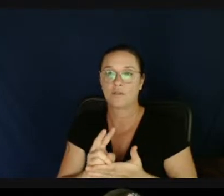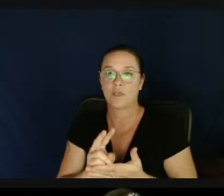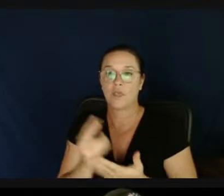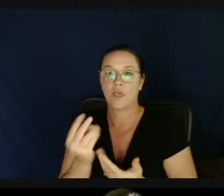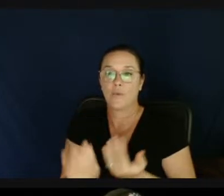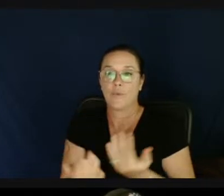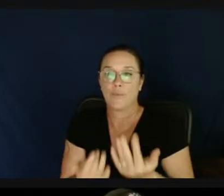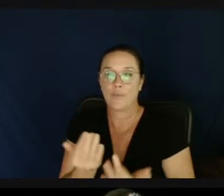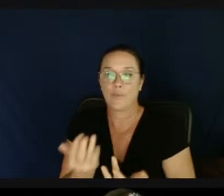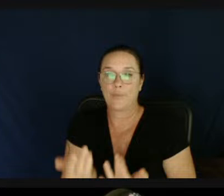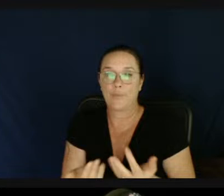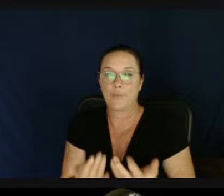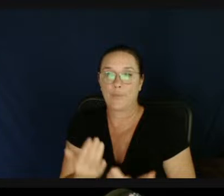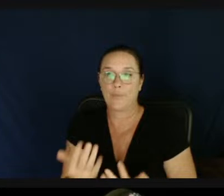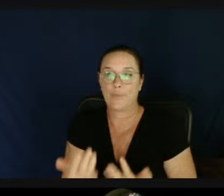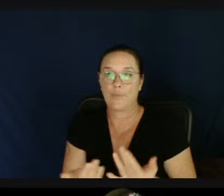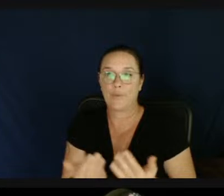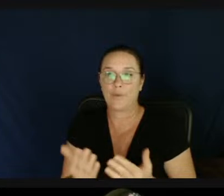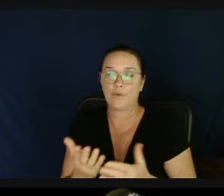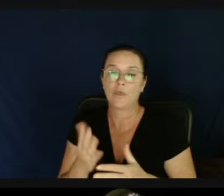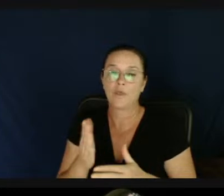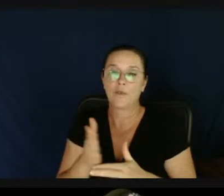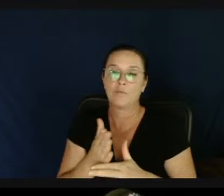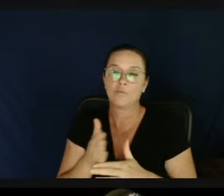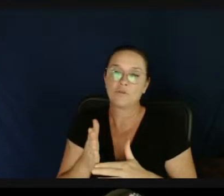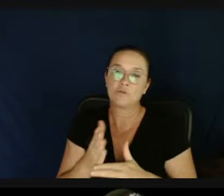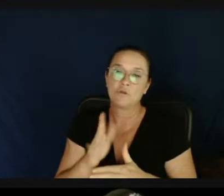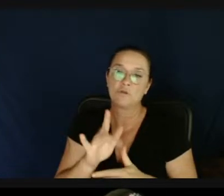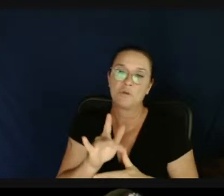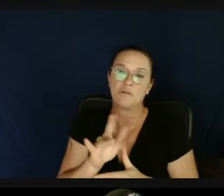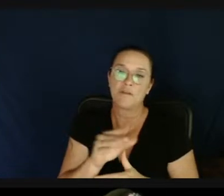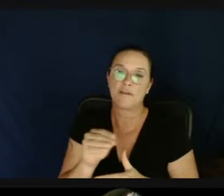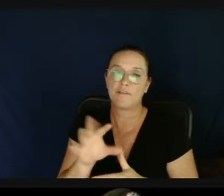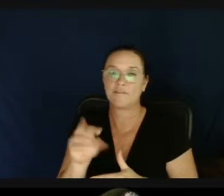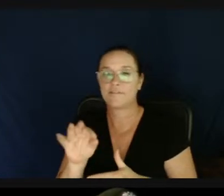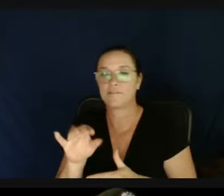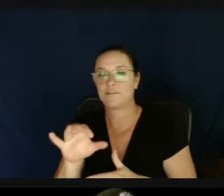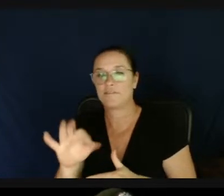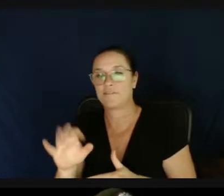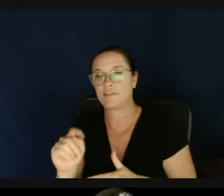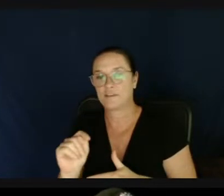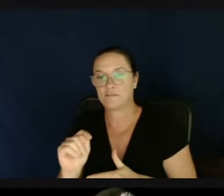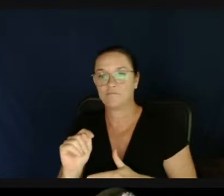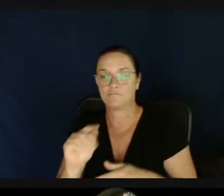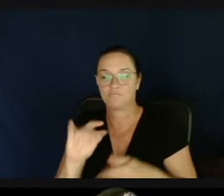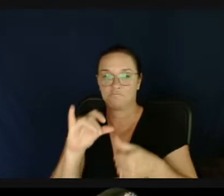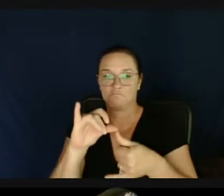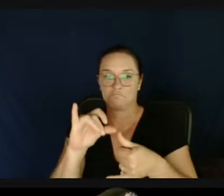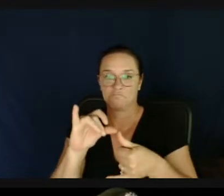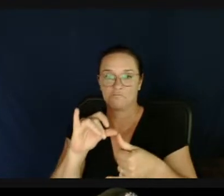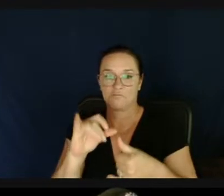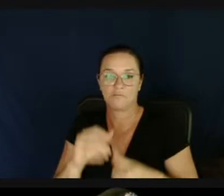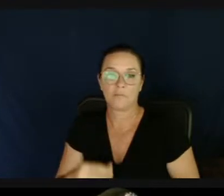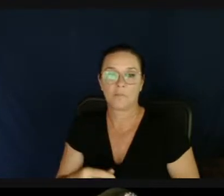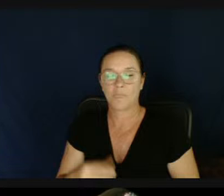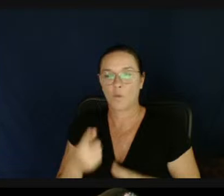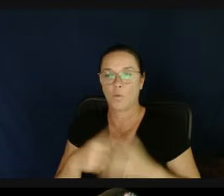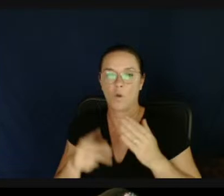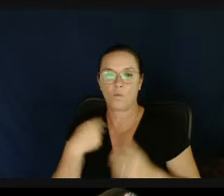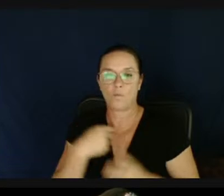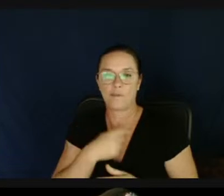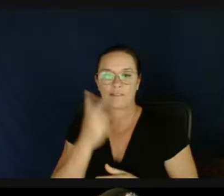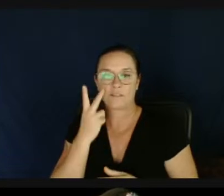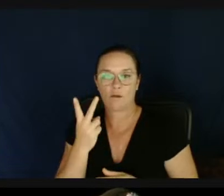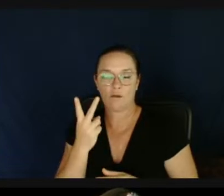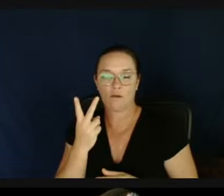fountain bubbled to heights between 25 and 50 feet. So for us, it's similar to what we saw during